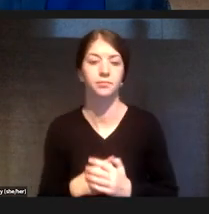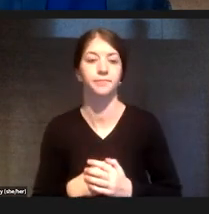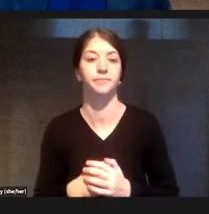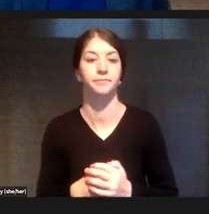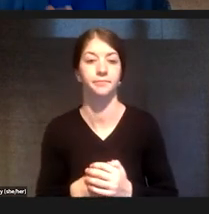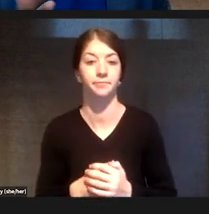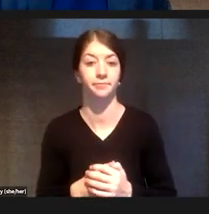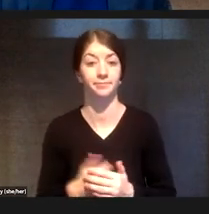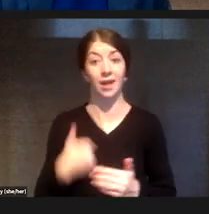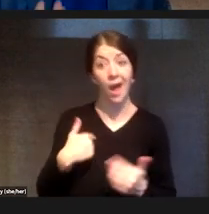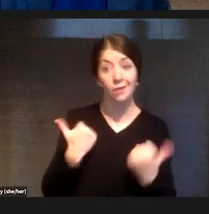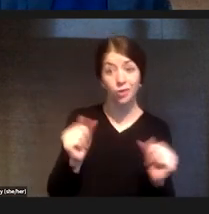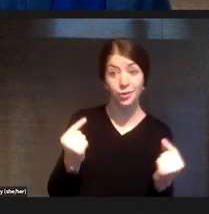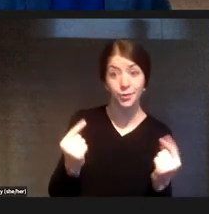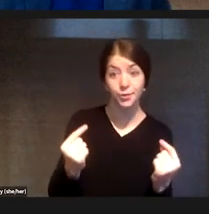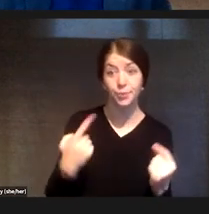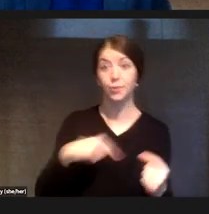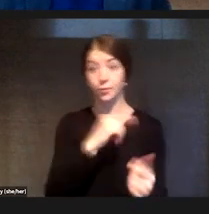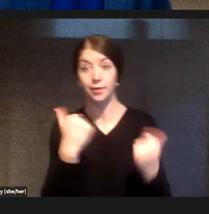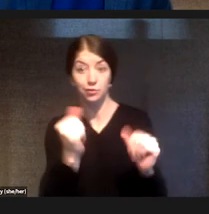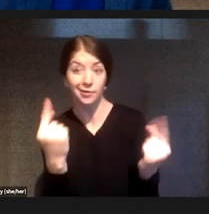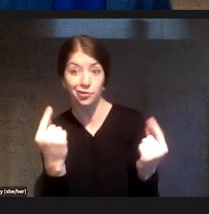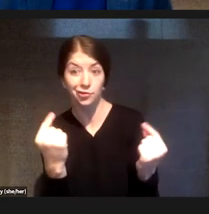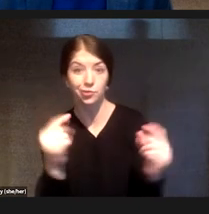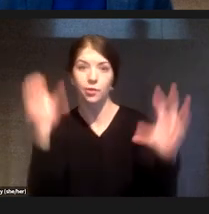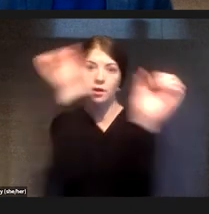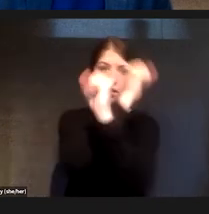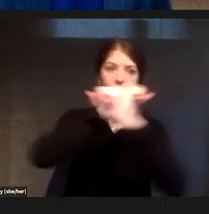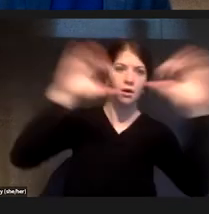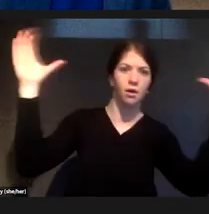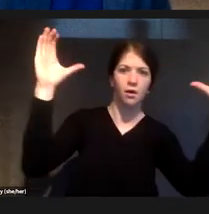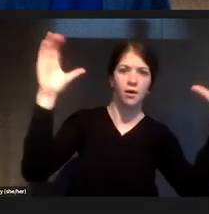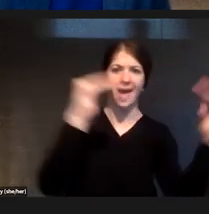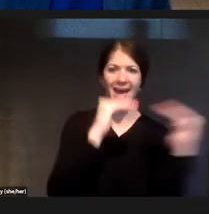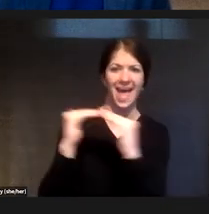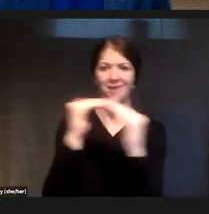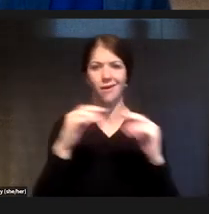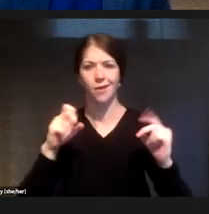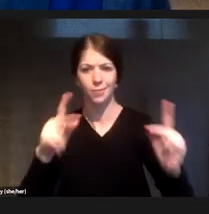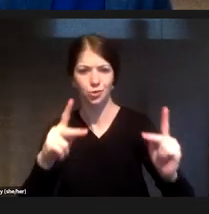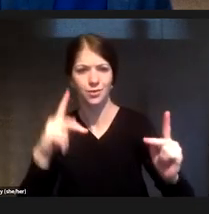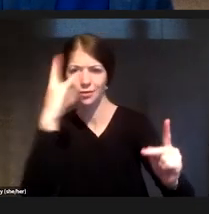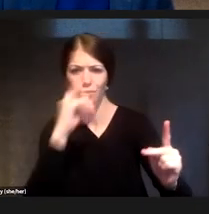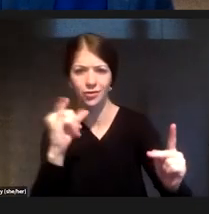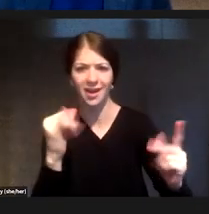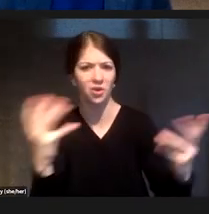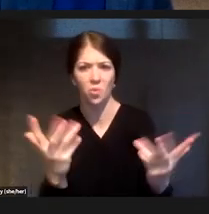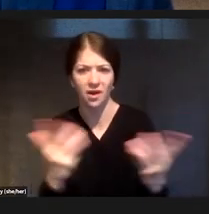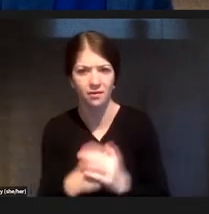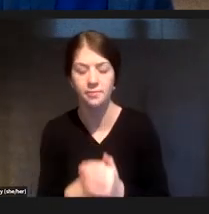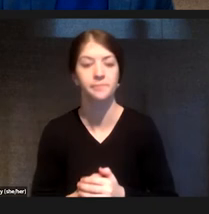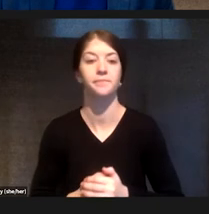in our work is we're trying to reconceptualize what some of these equitable opportunities are. And in this image here, you will